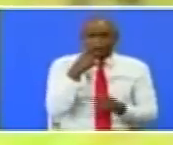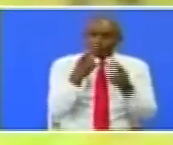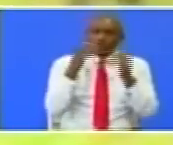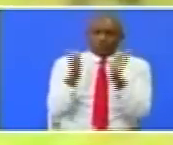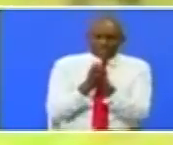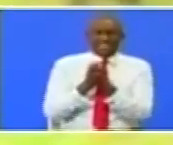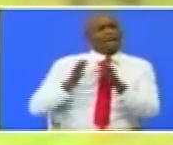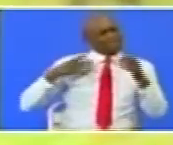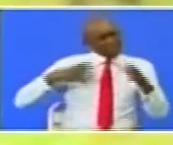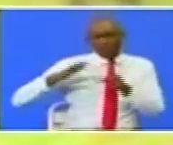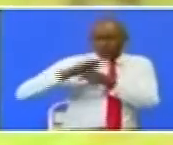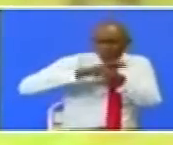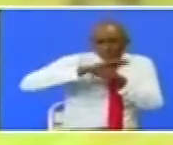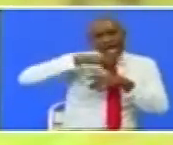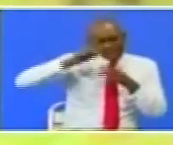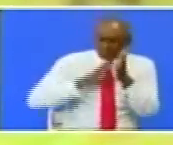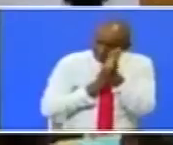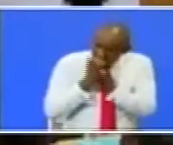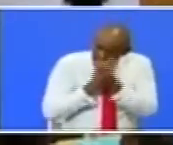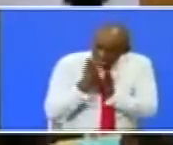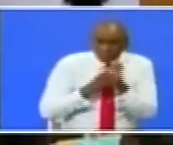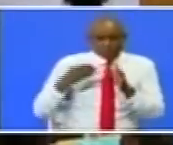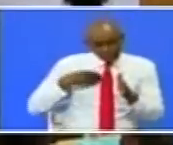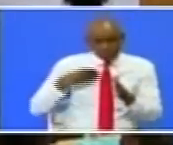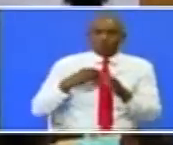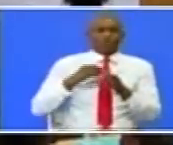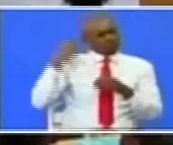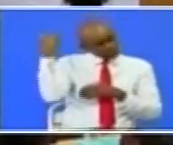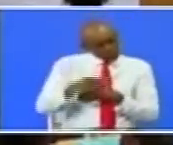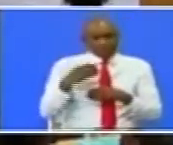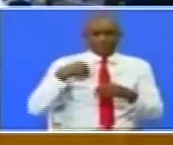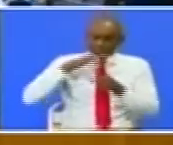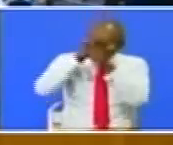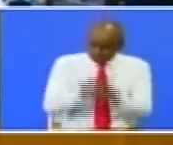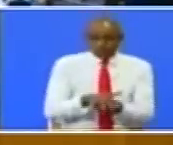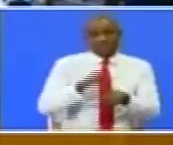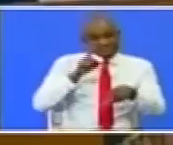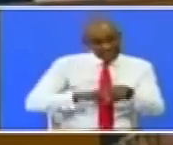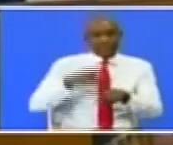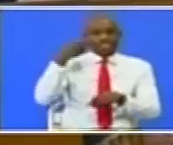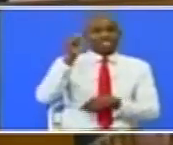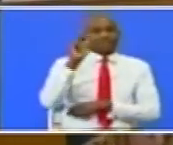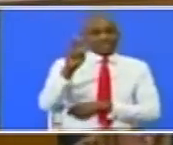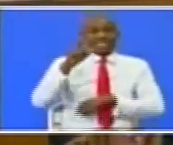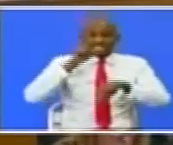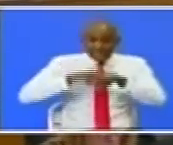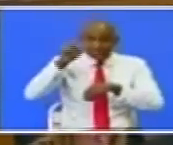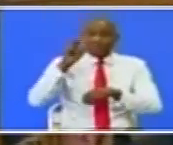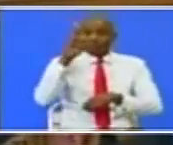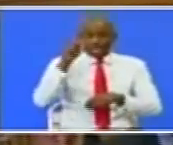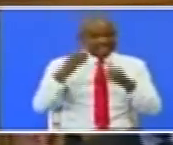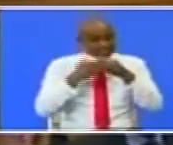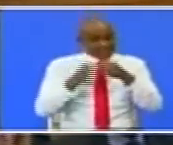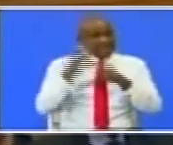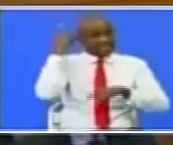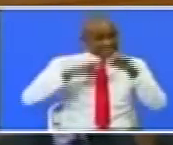to mass audiences about his passion for ending stigma. His speech during the United Nations General Assembly in September